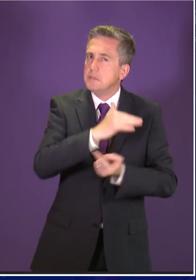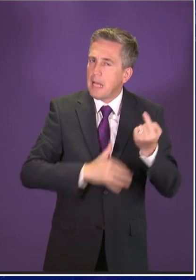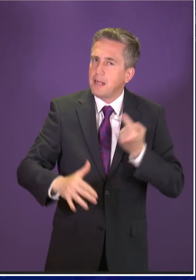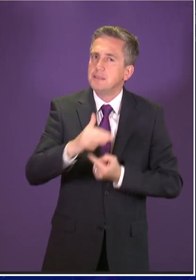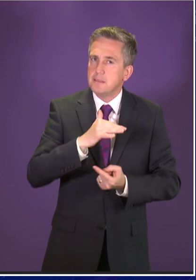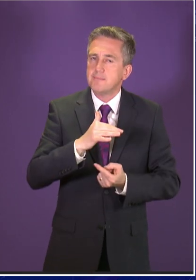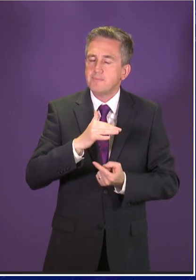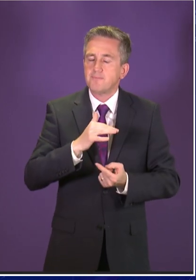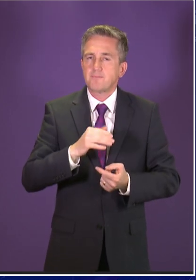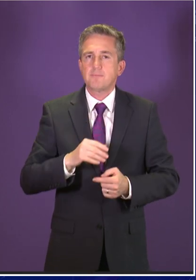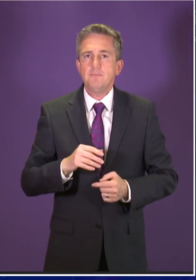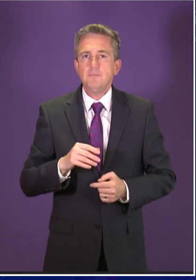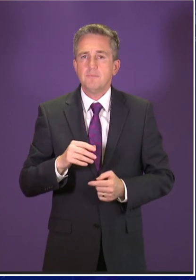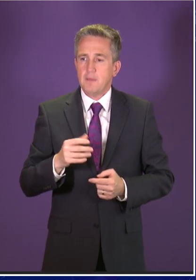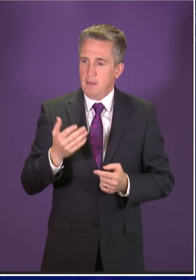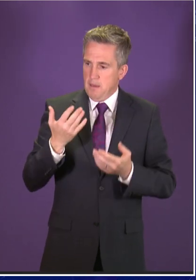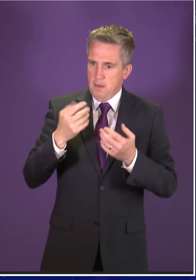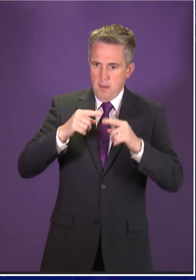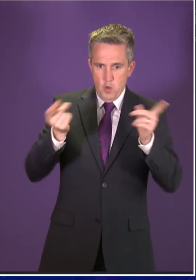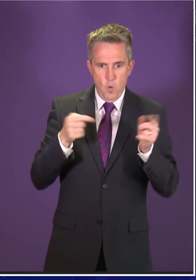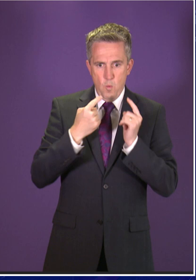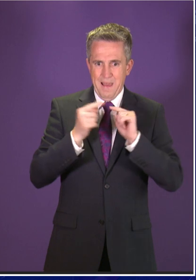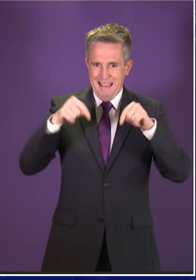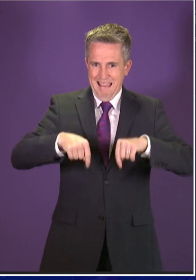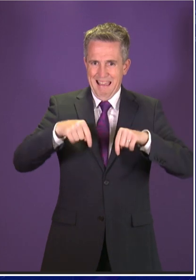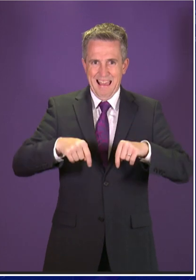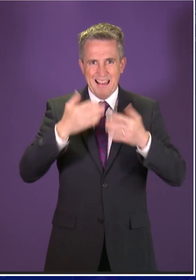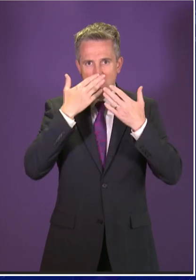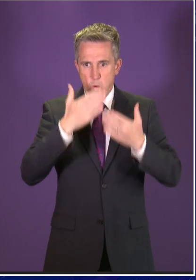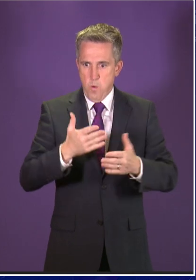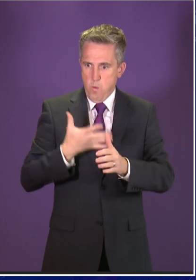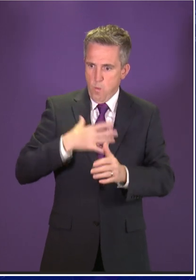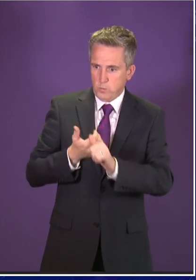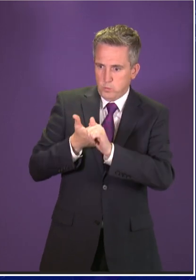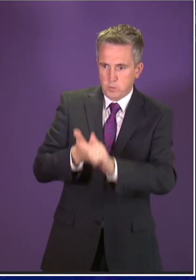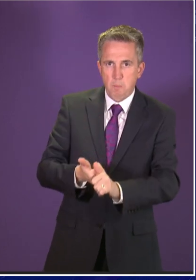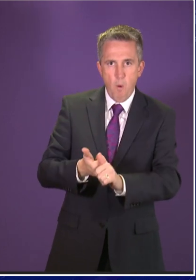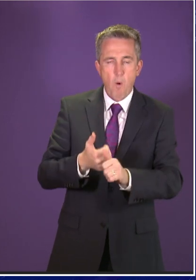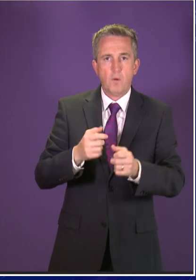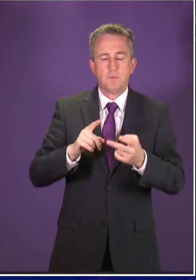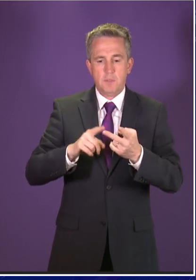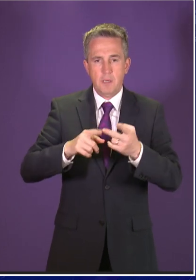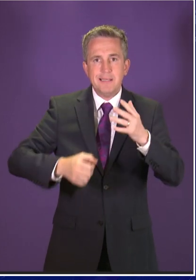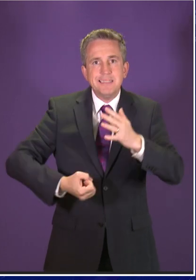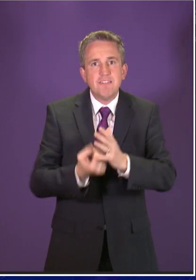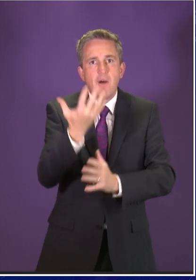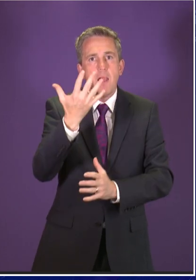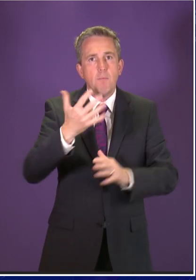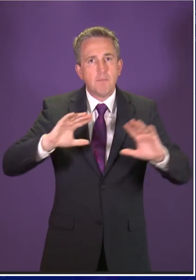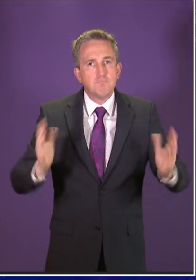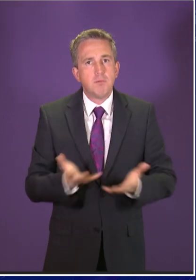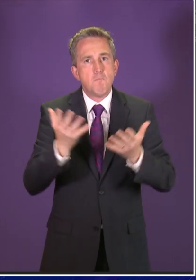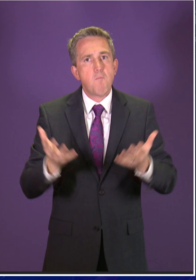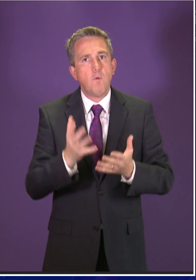also demonstrates our shared commitment to improve the way we support, develop and promote